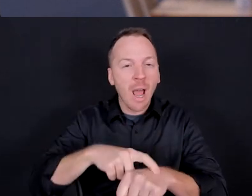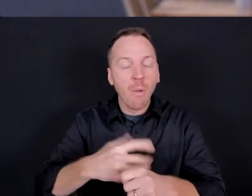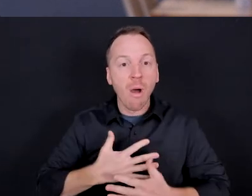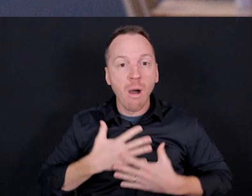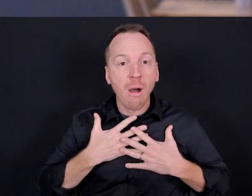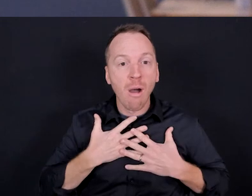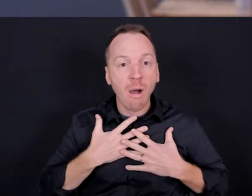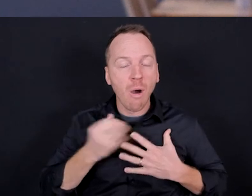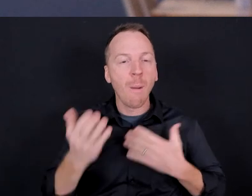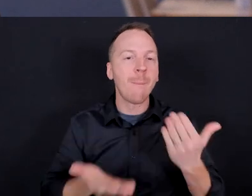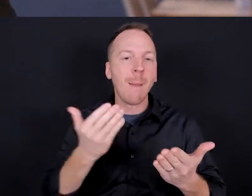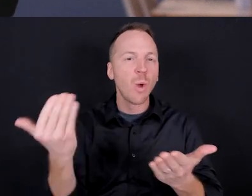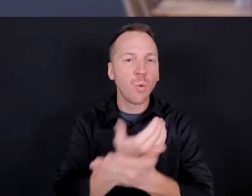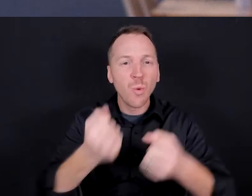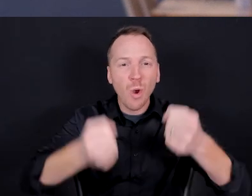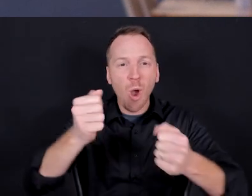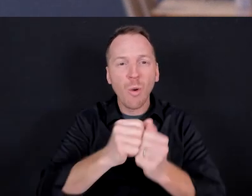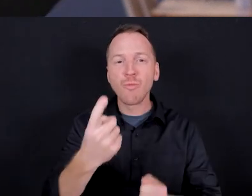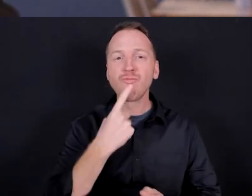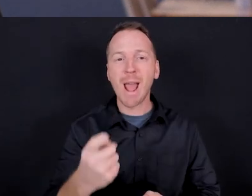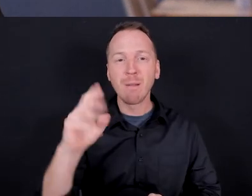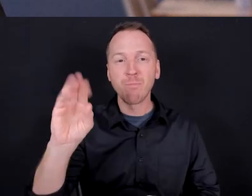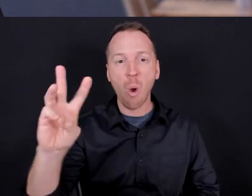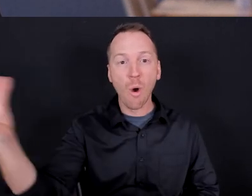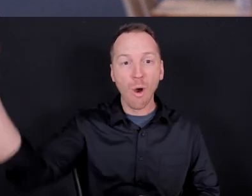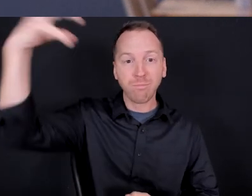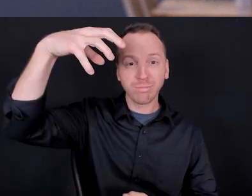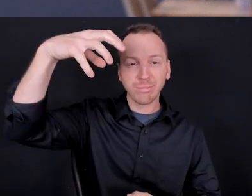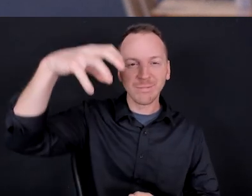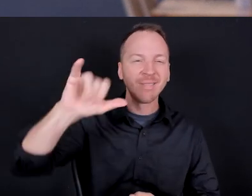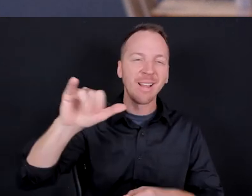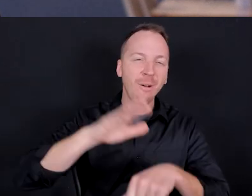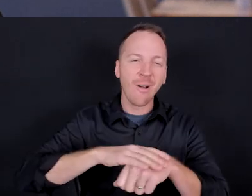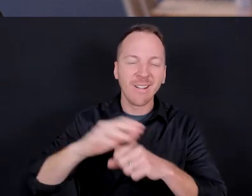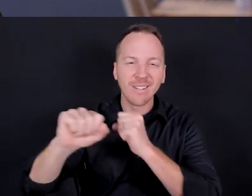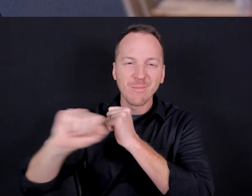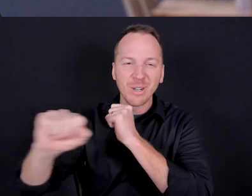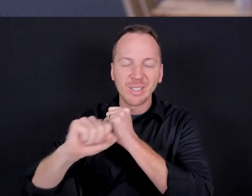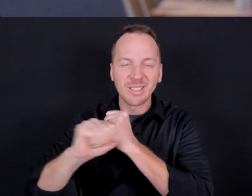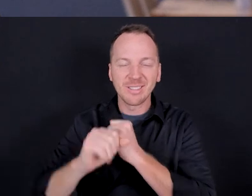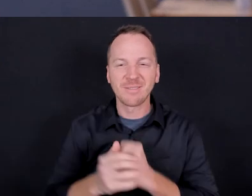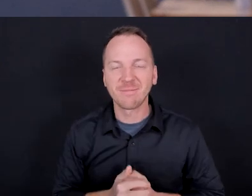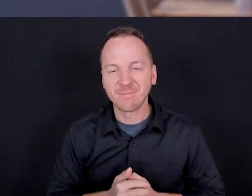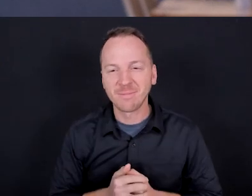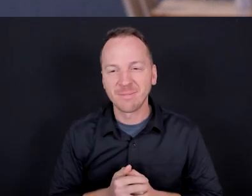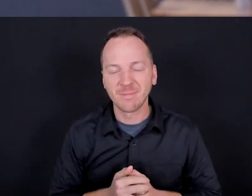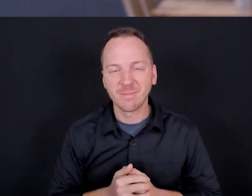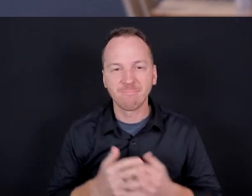Perhaps it was a new car with one of those big red bows on the top of it, like I always see in so many commercials.